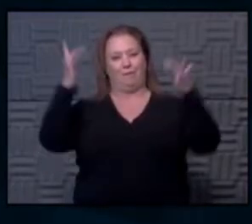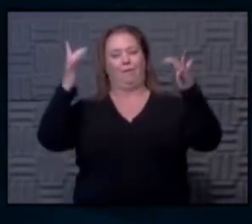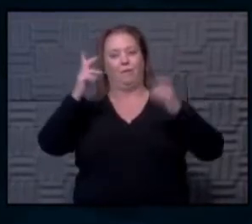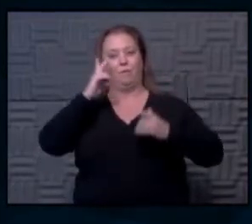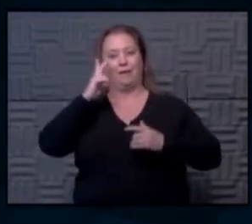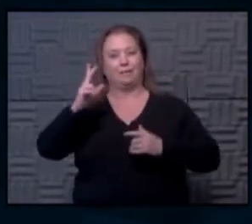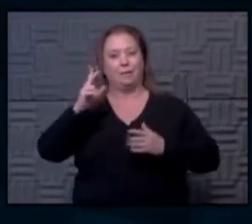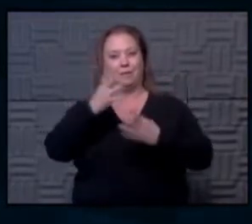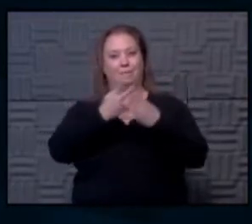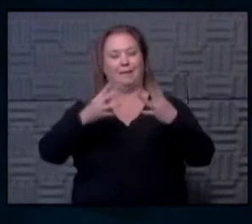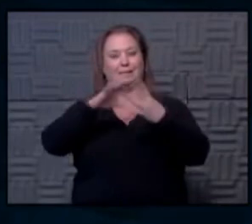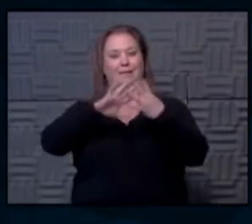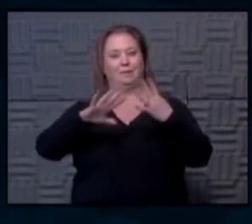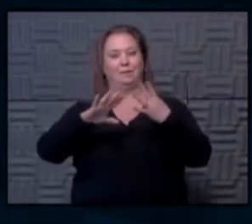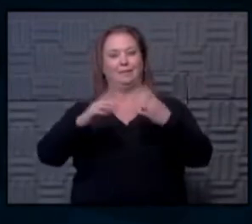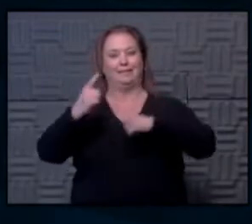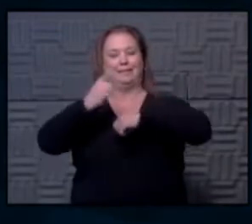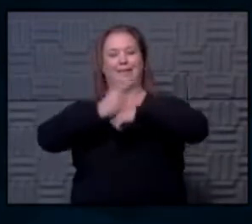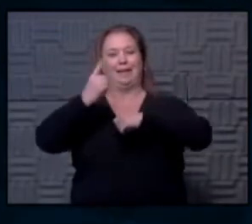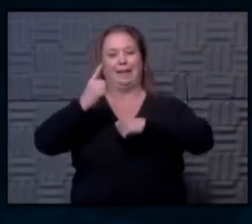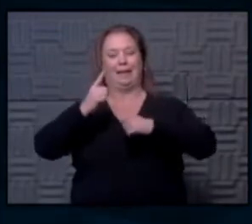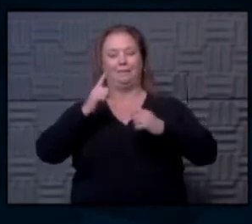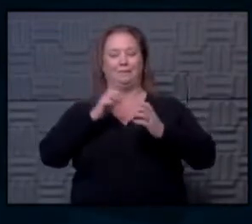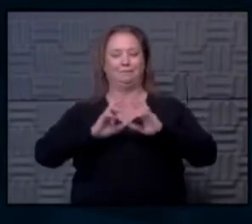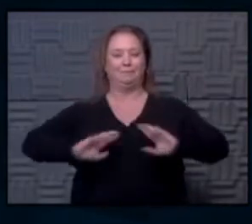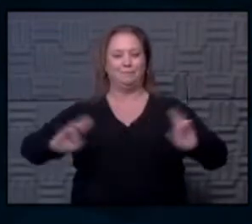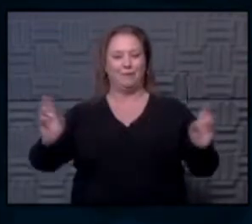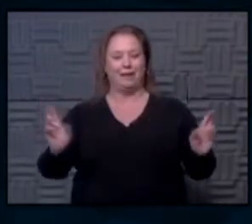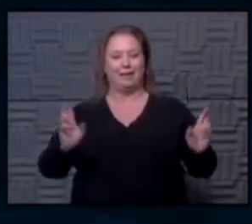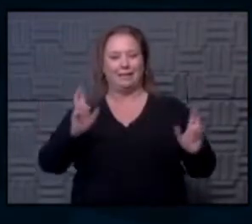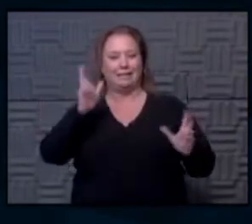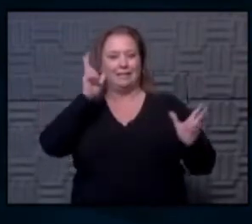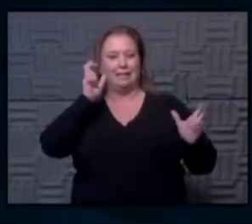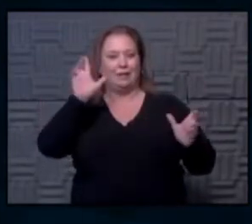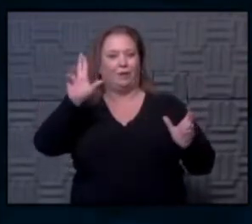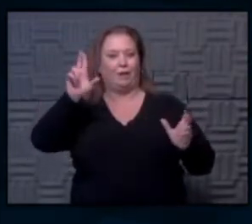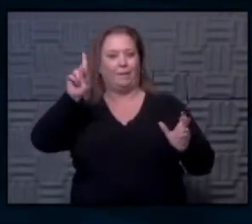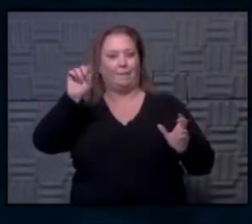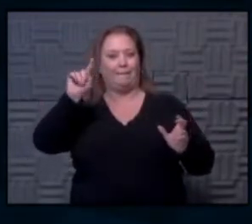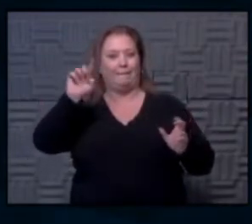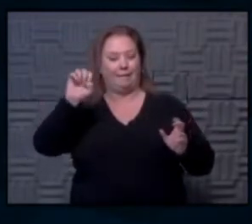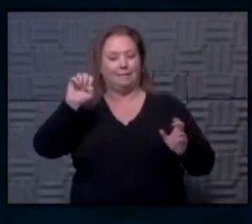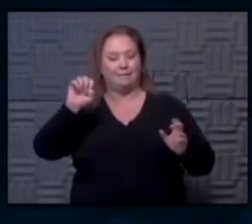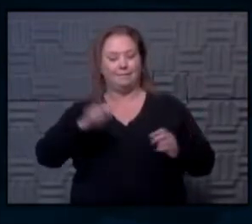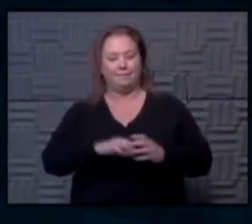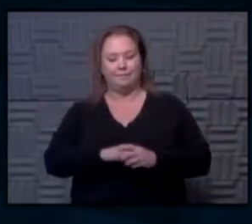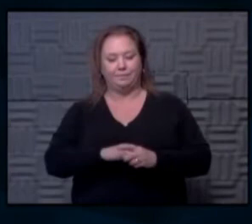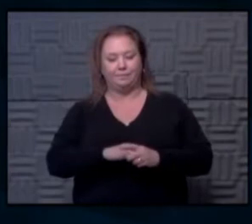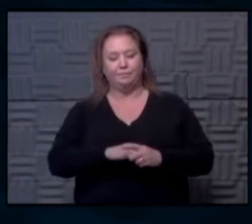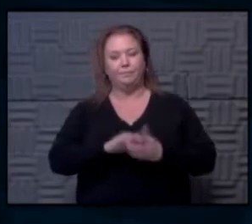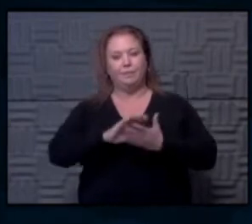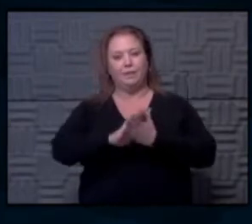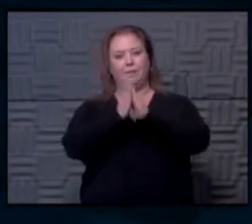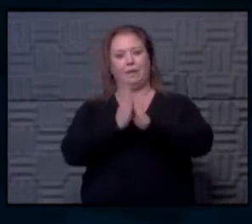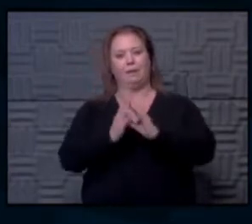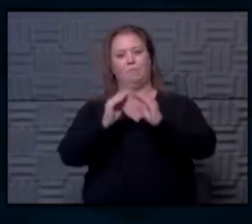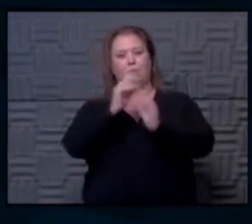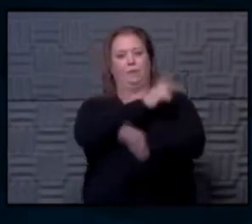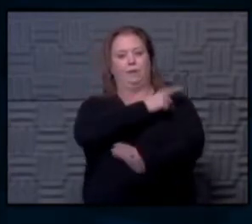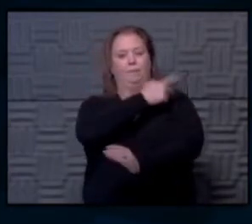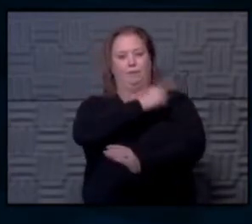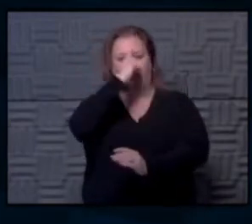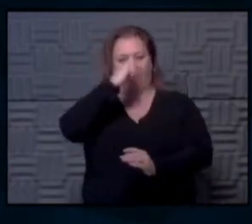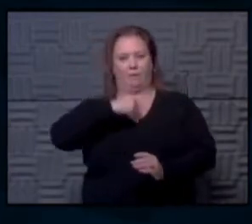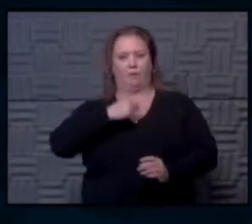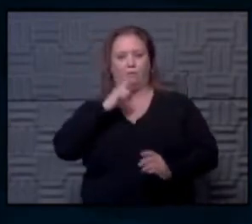saw him on my schedule, the entire day was filled with anticipation of getting to hear his updates and give him mine. He became more than a patient to me.